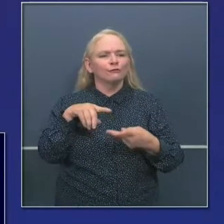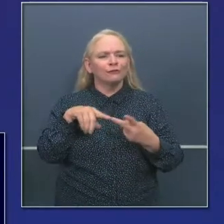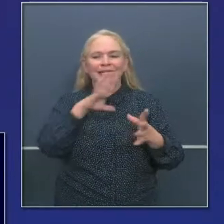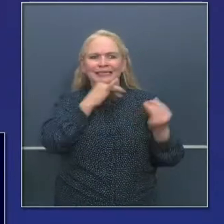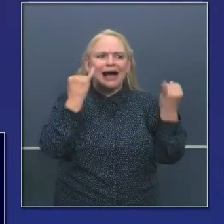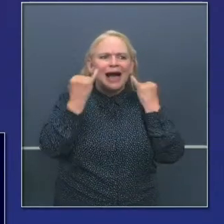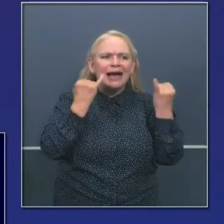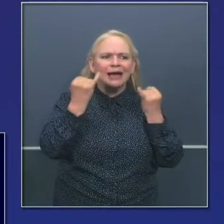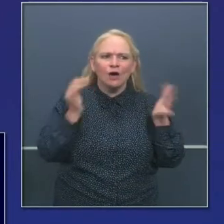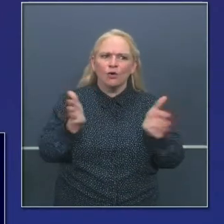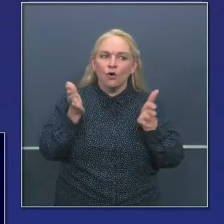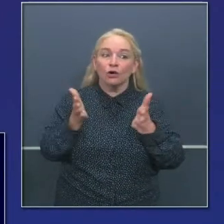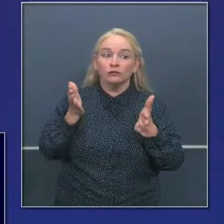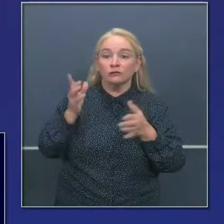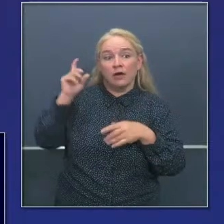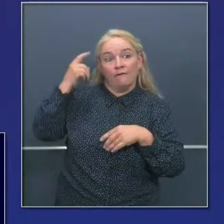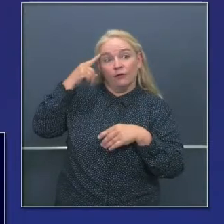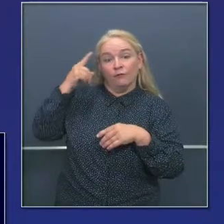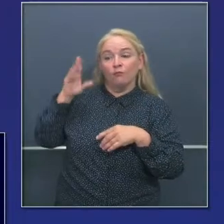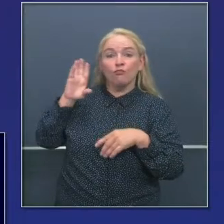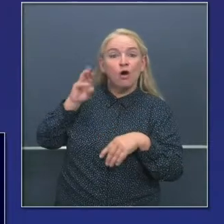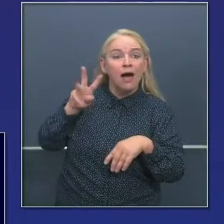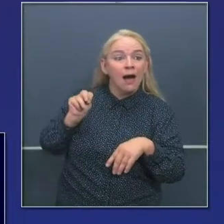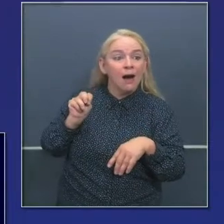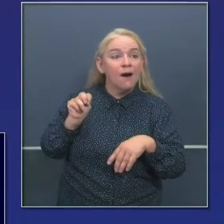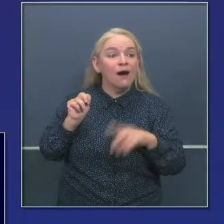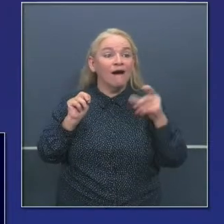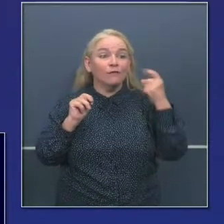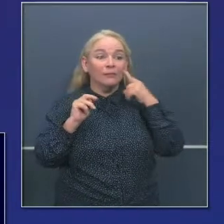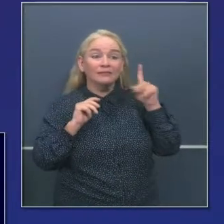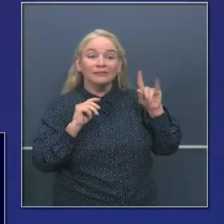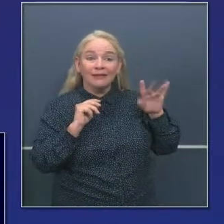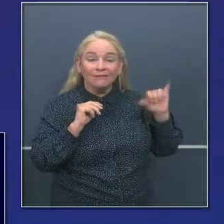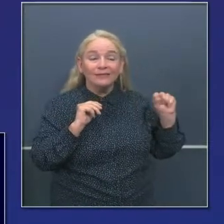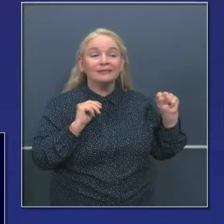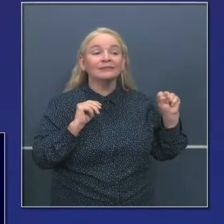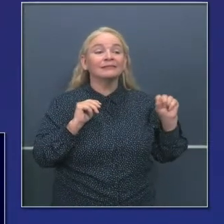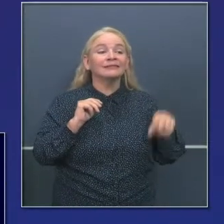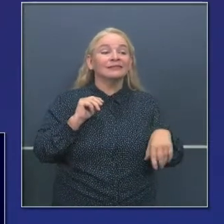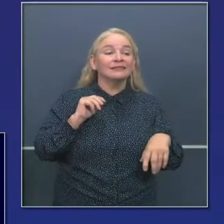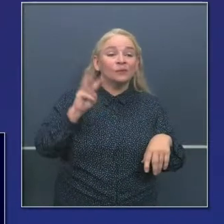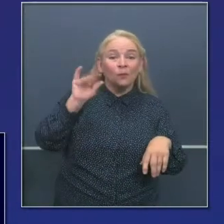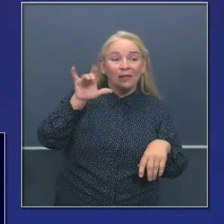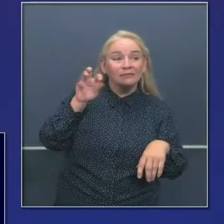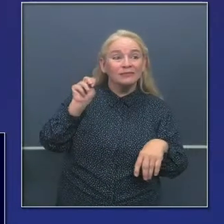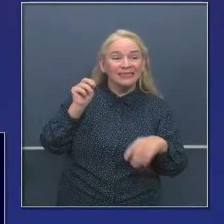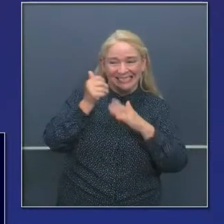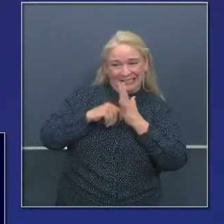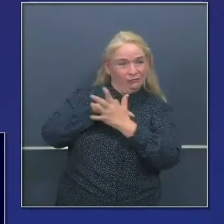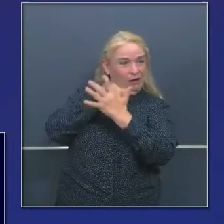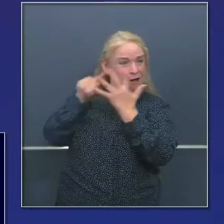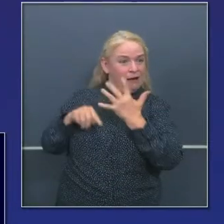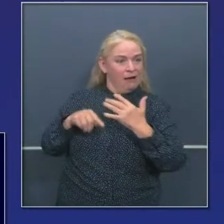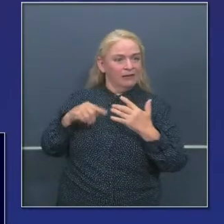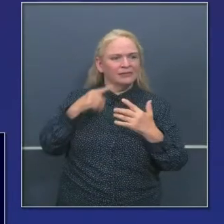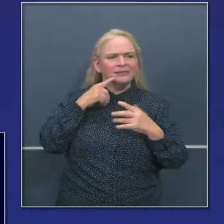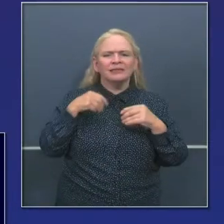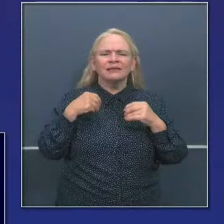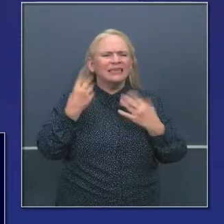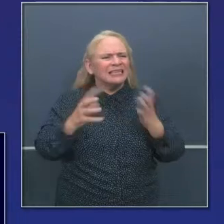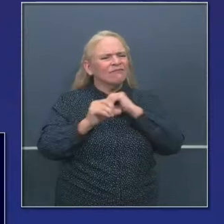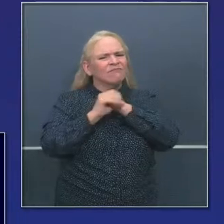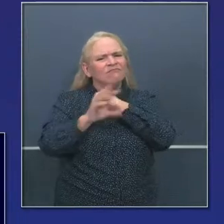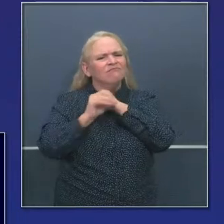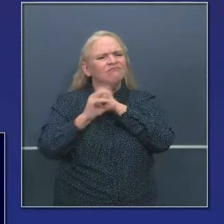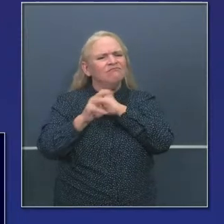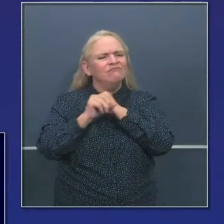encourage Governor Brown, Governor Davis, and Governor Wilson to put out a PSA. And what was notable about this public awareness